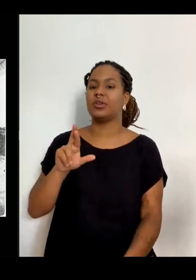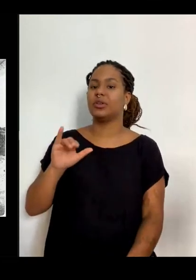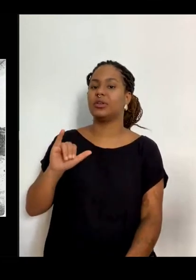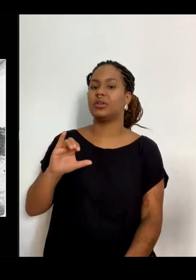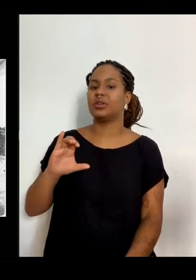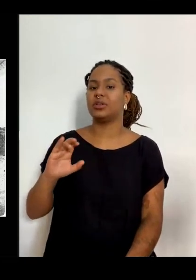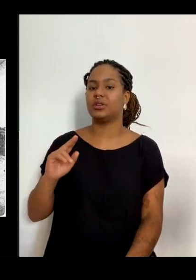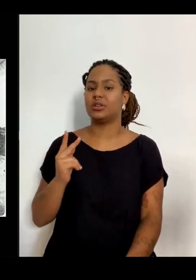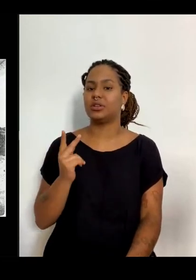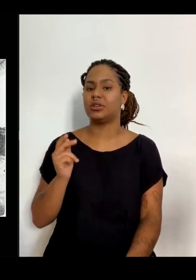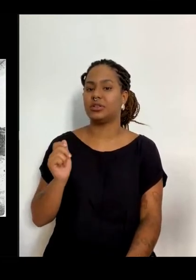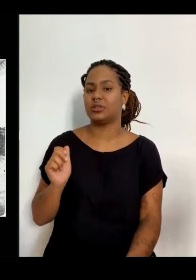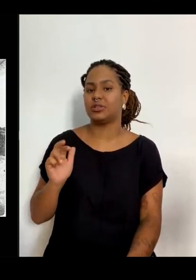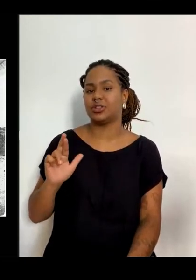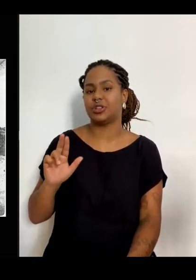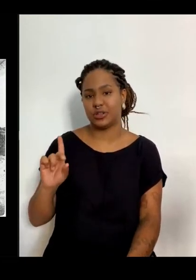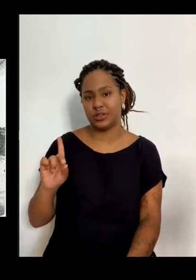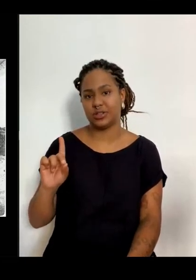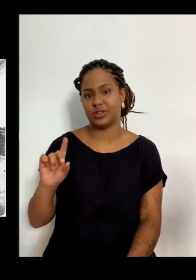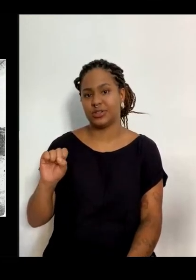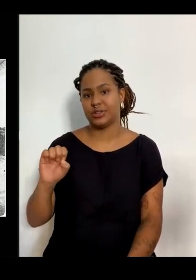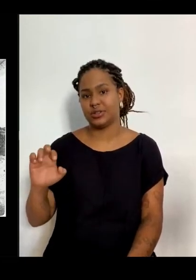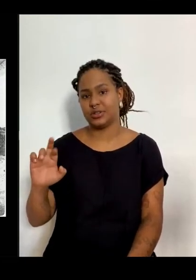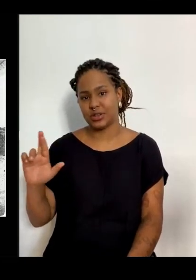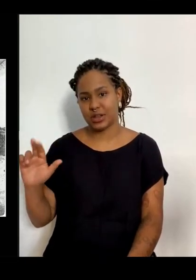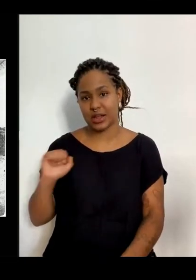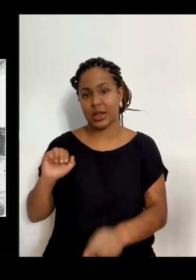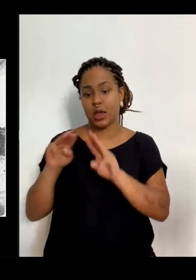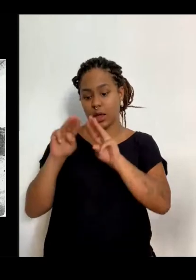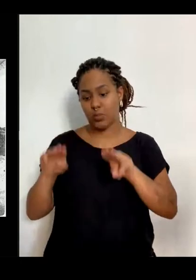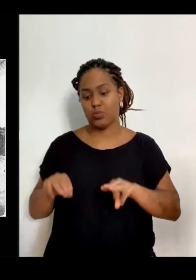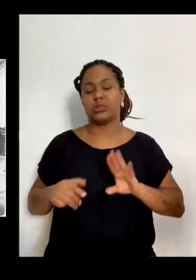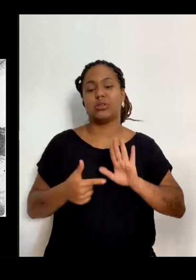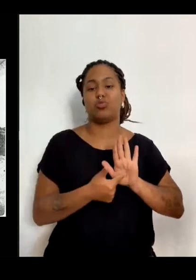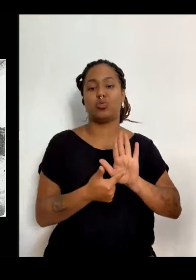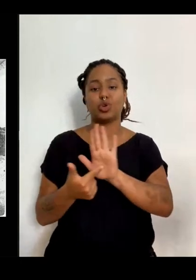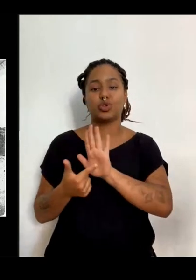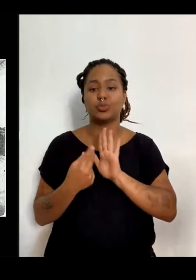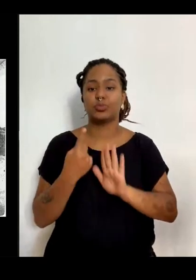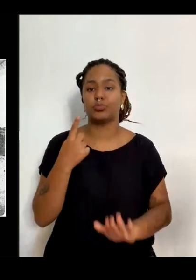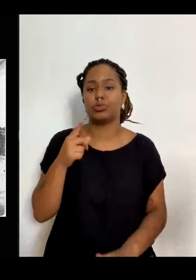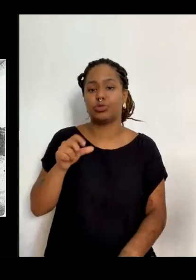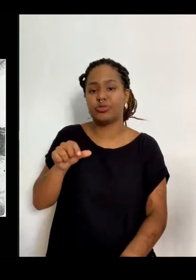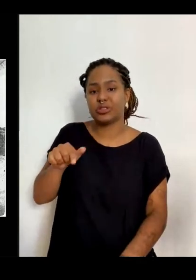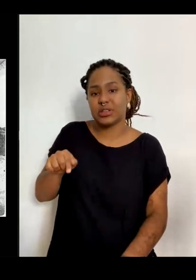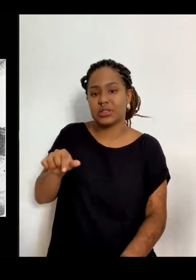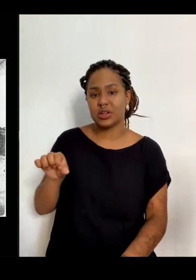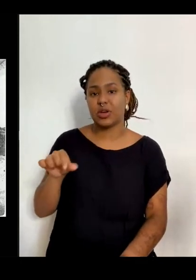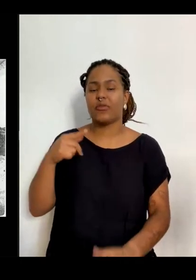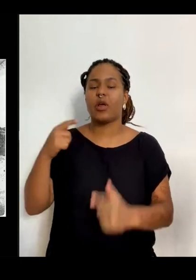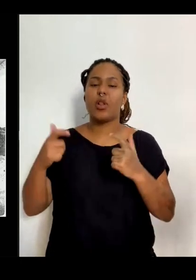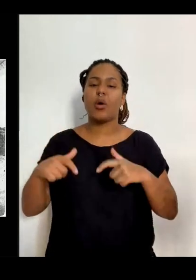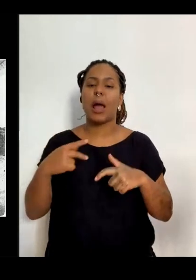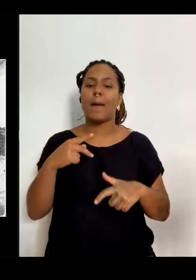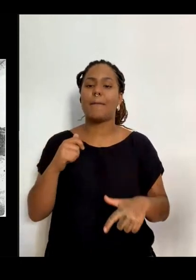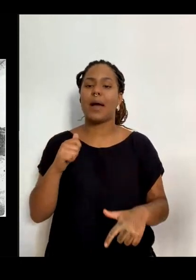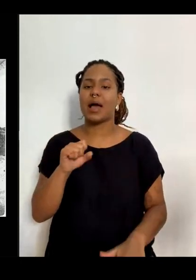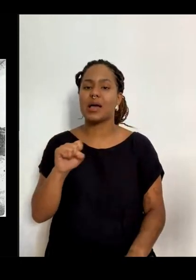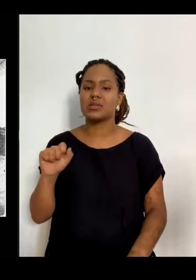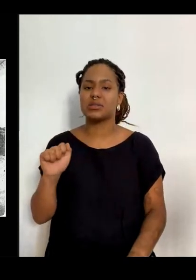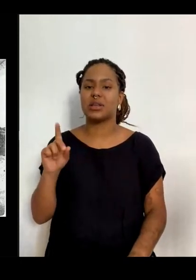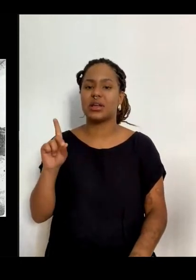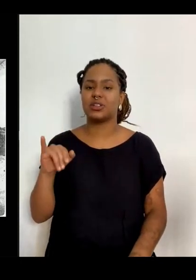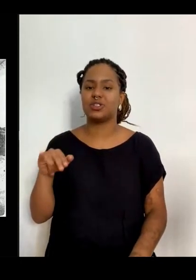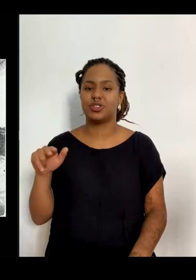1969. I was working in Pasadena I saw this piece and I was horrified